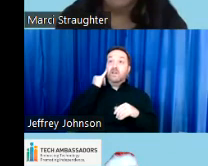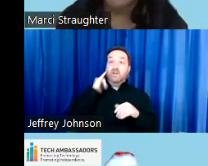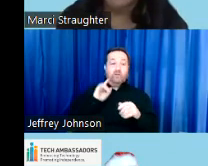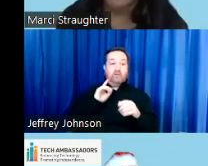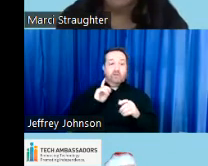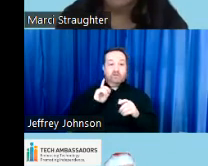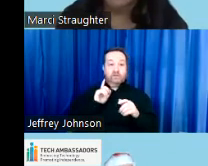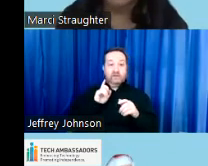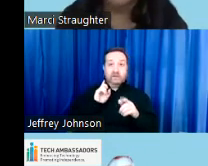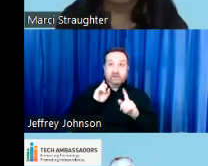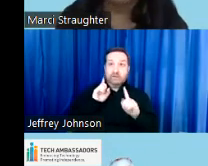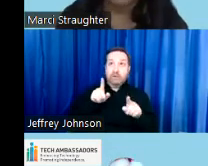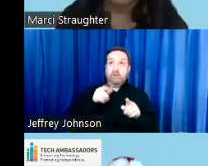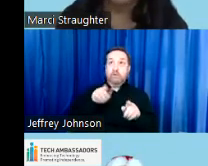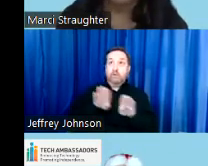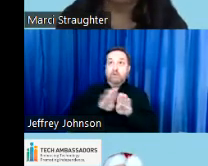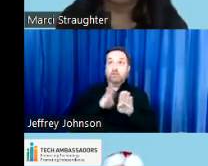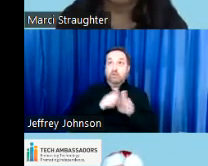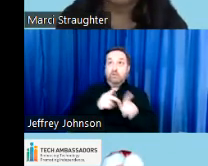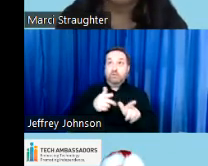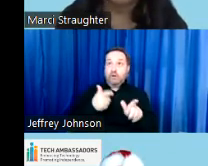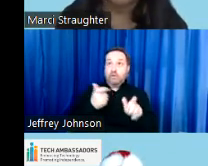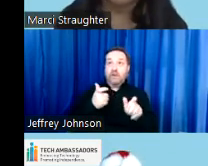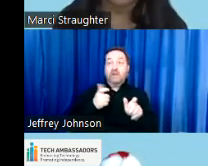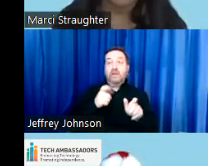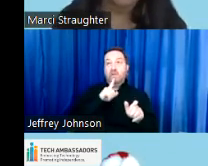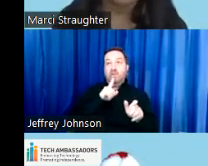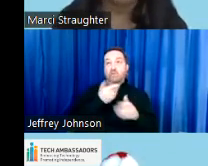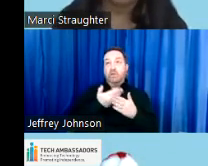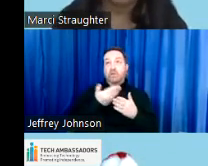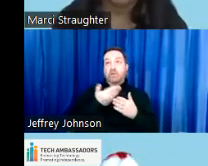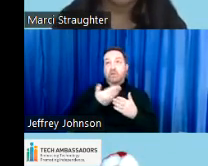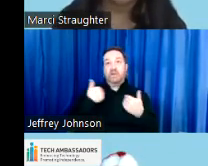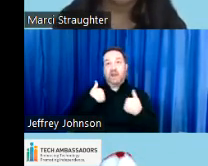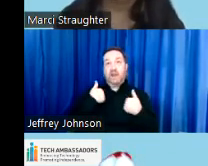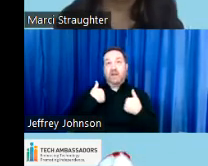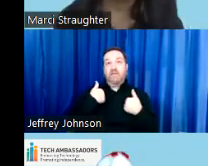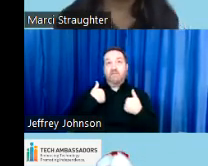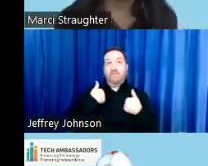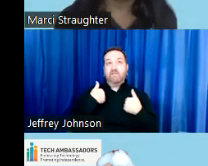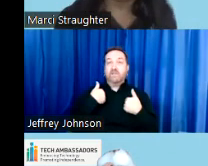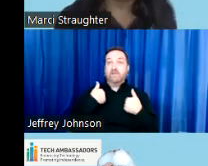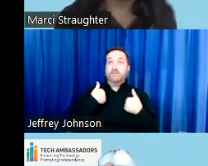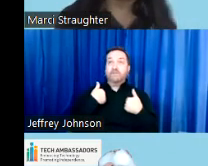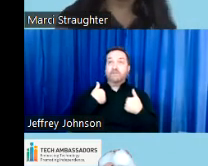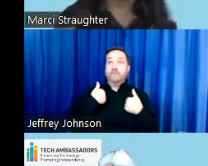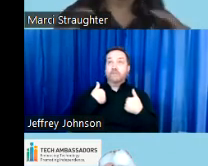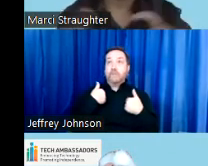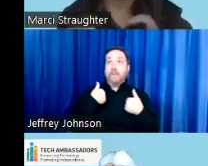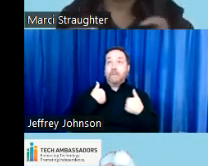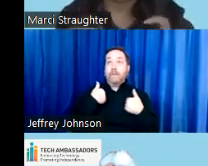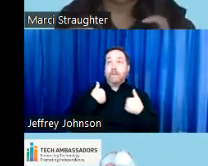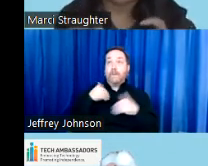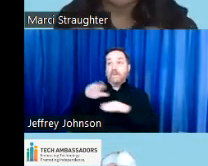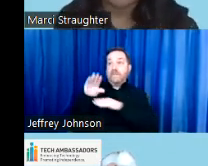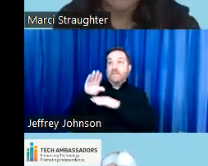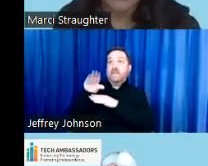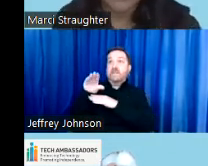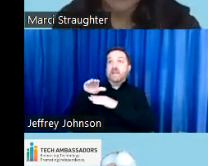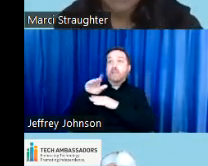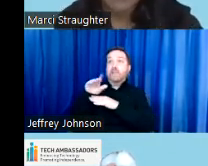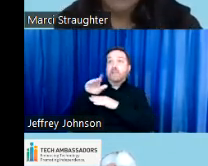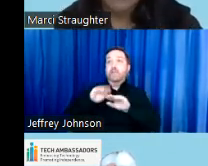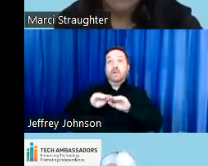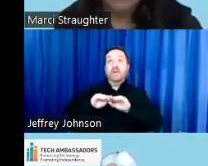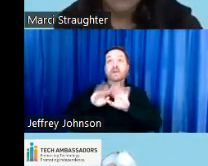away, that's a really good thing to have. And the cameras are really, really